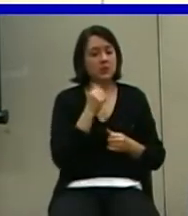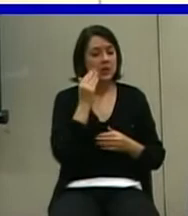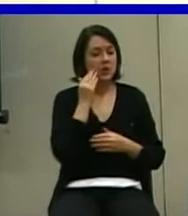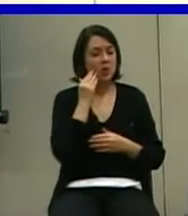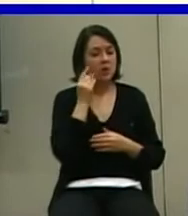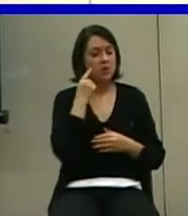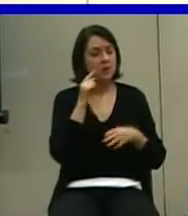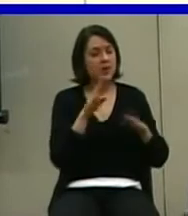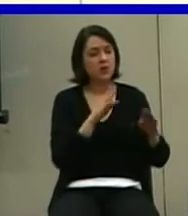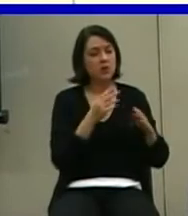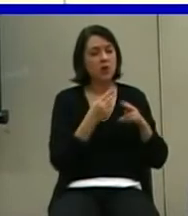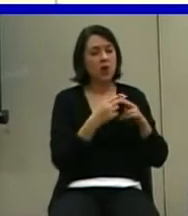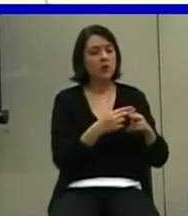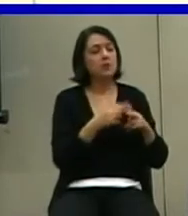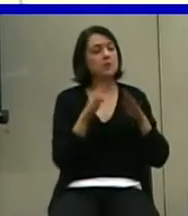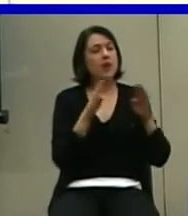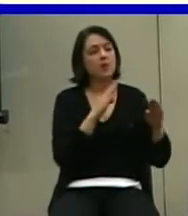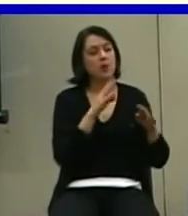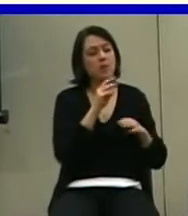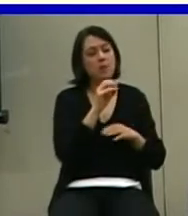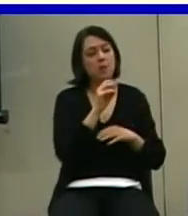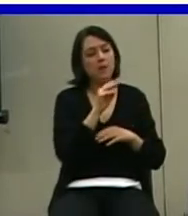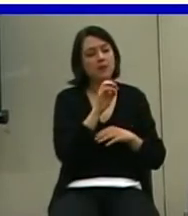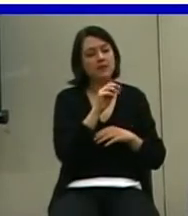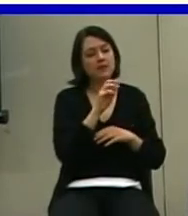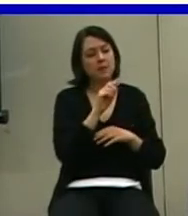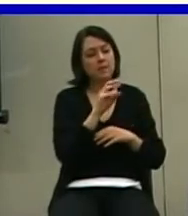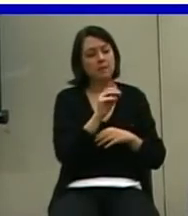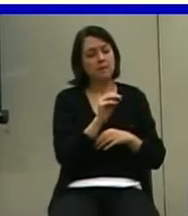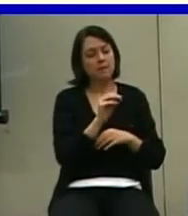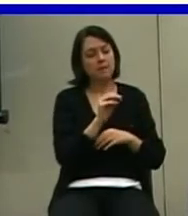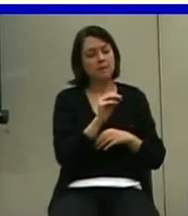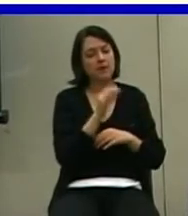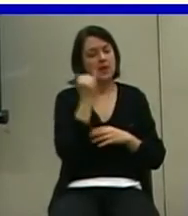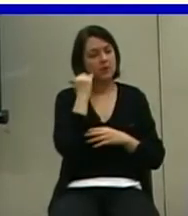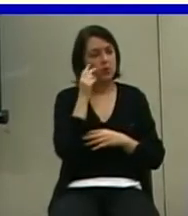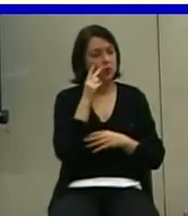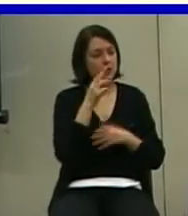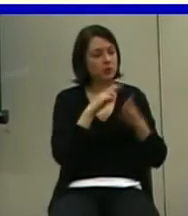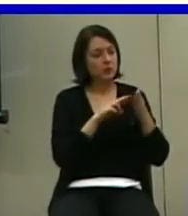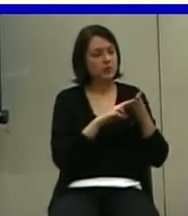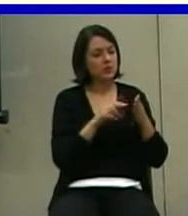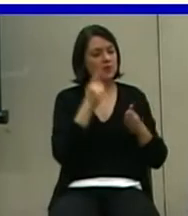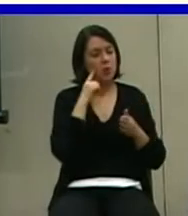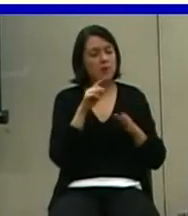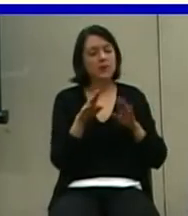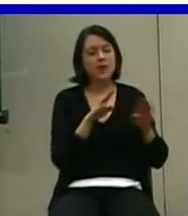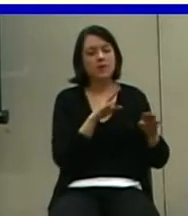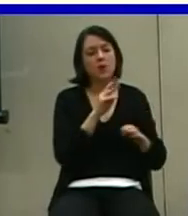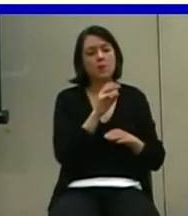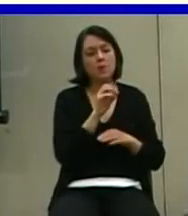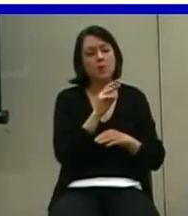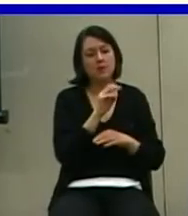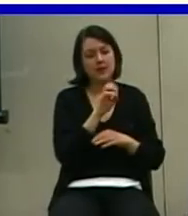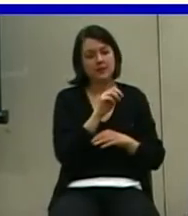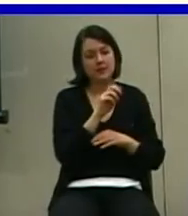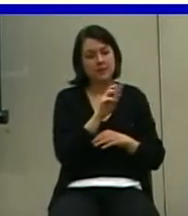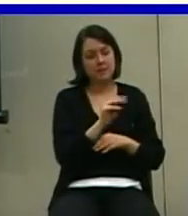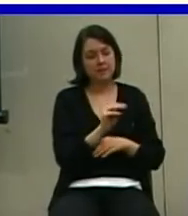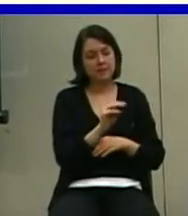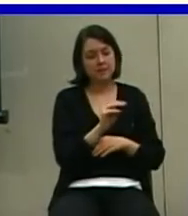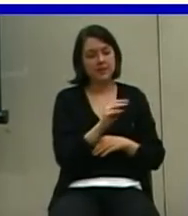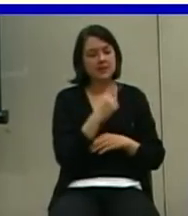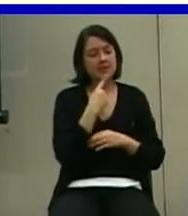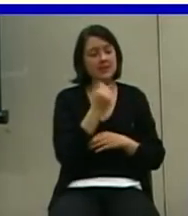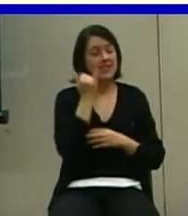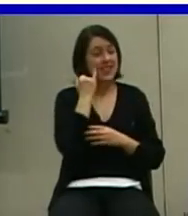in behavior called behavior momentum. And if you look at the research on behavior momentum, what it says is, if